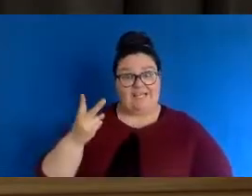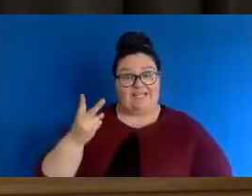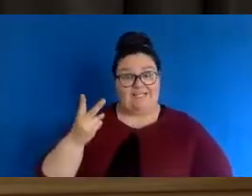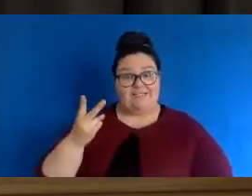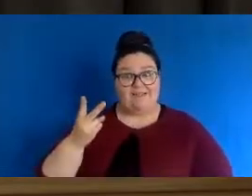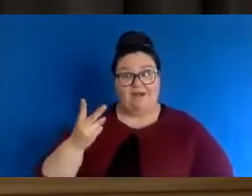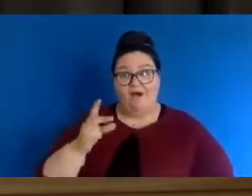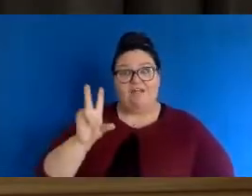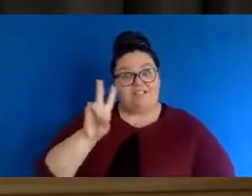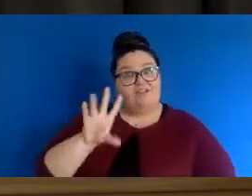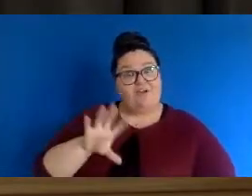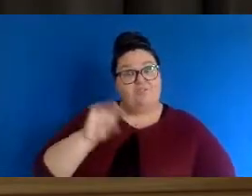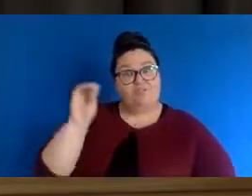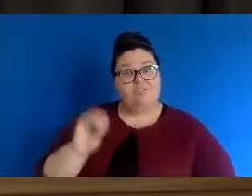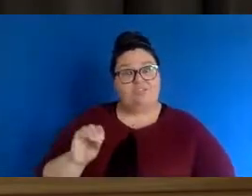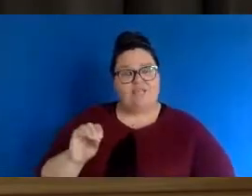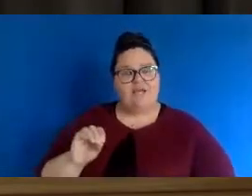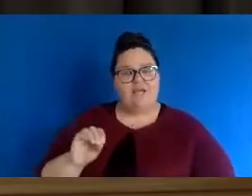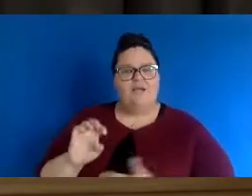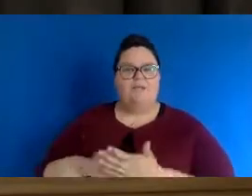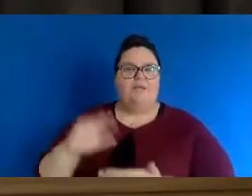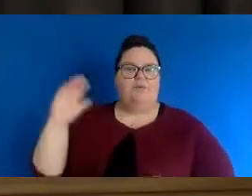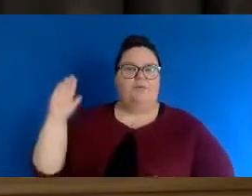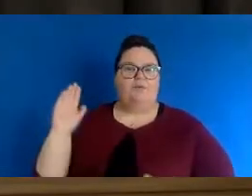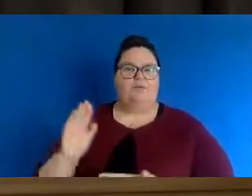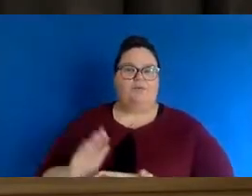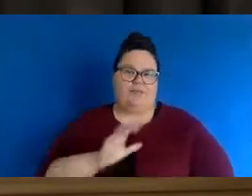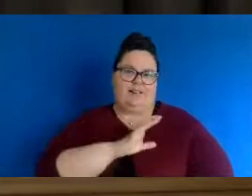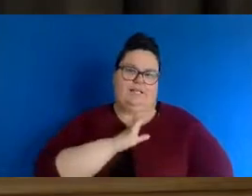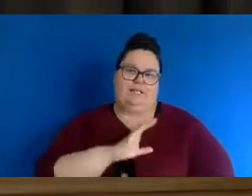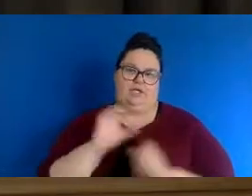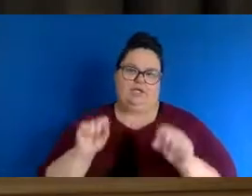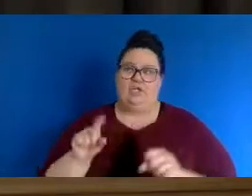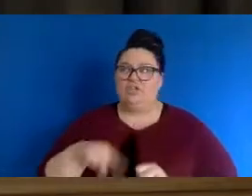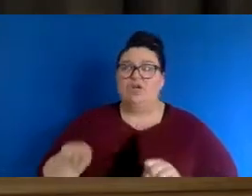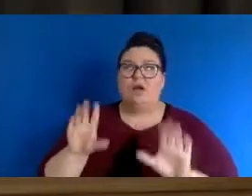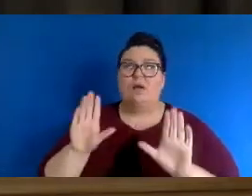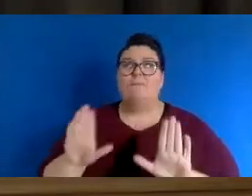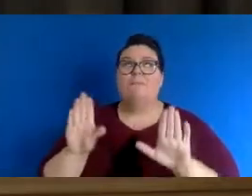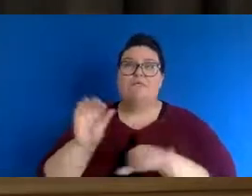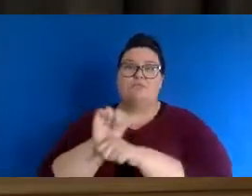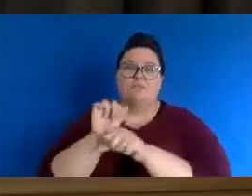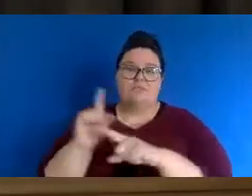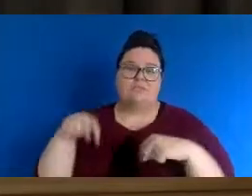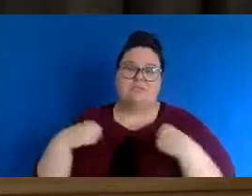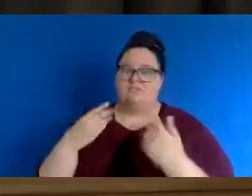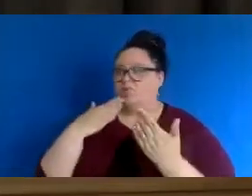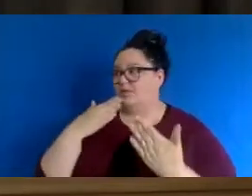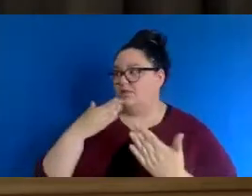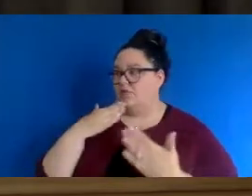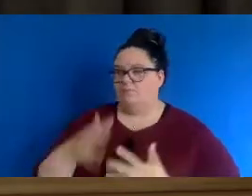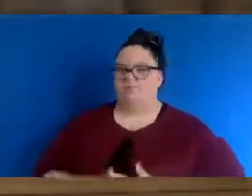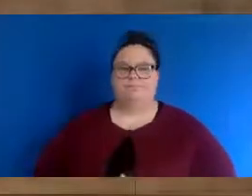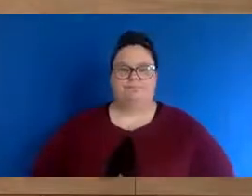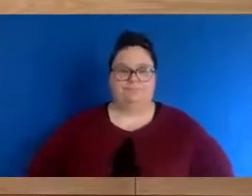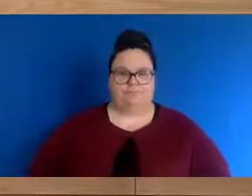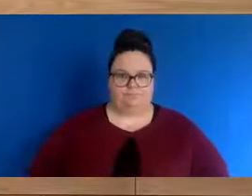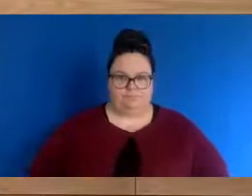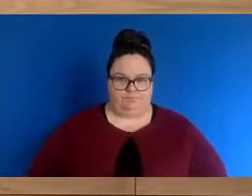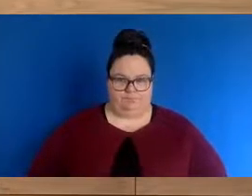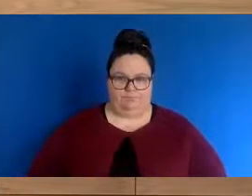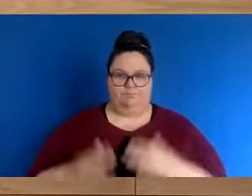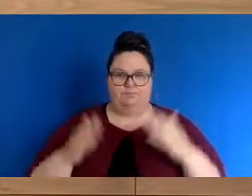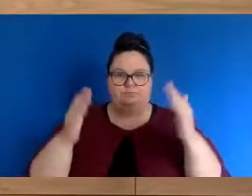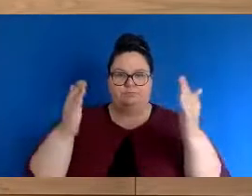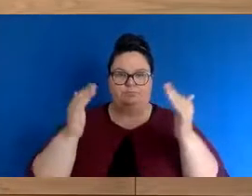they certainly are doing a great job for us, and we want to thank them. Merci, Madame Ministre,